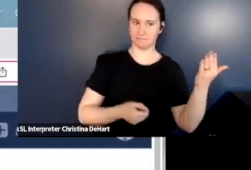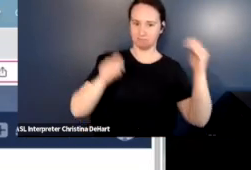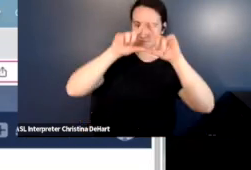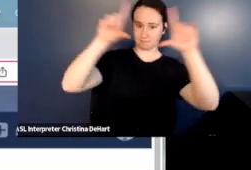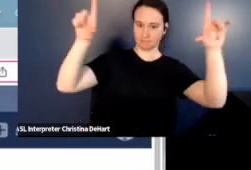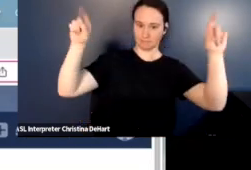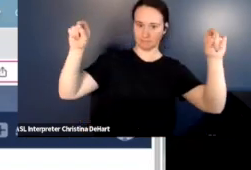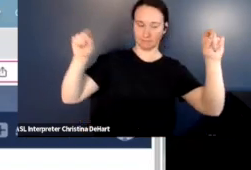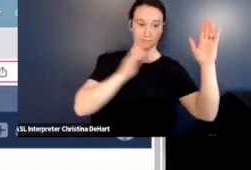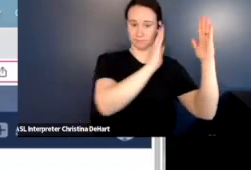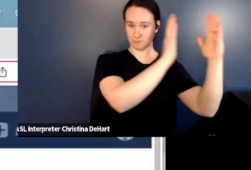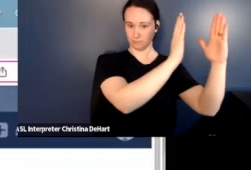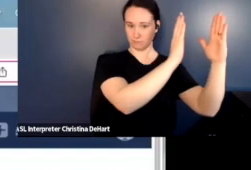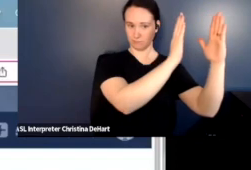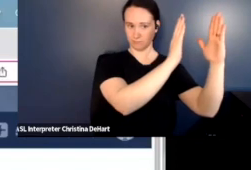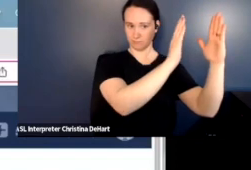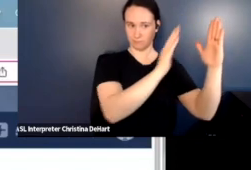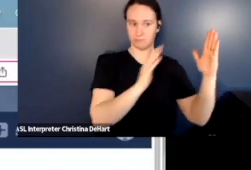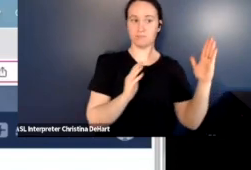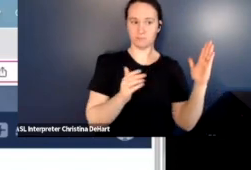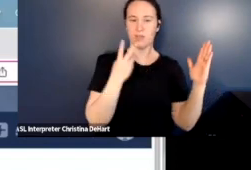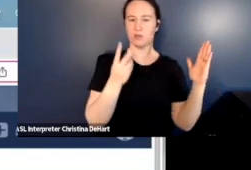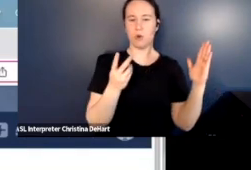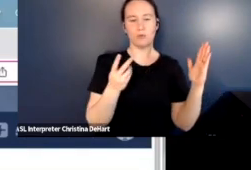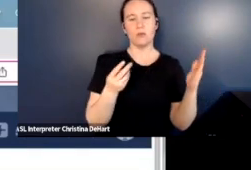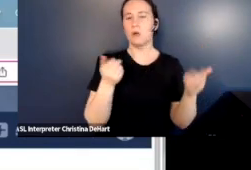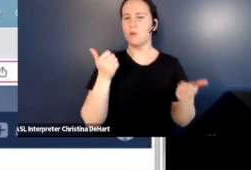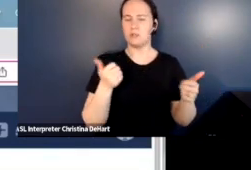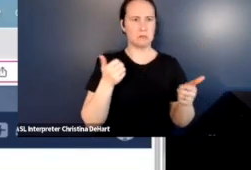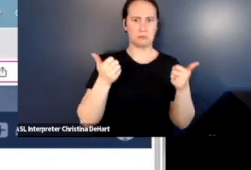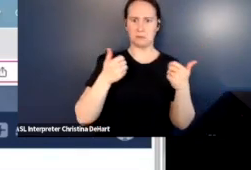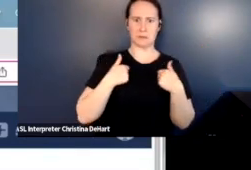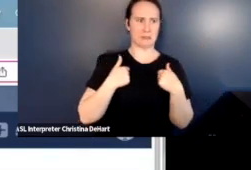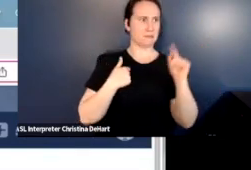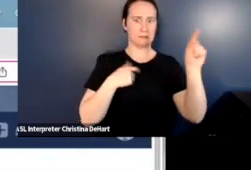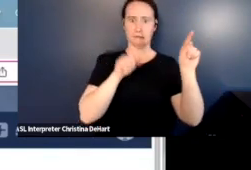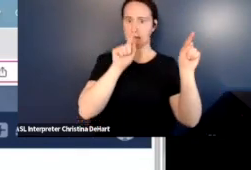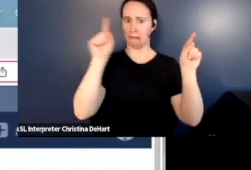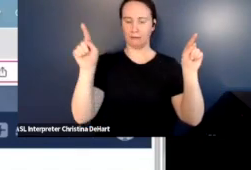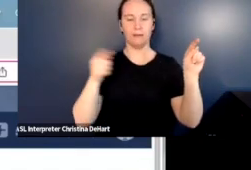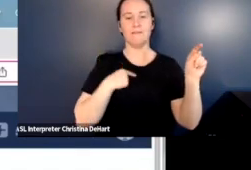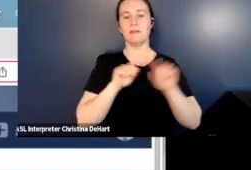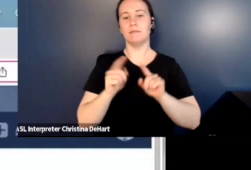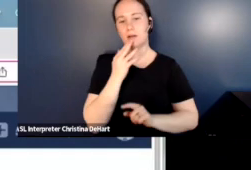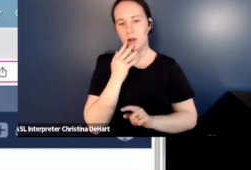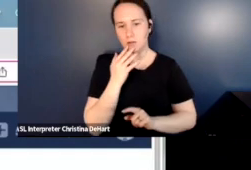the highlighted or focus tab also changes just to keep the data capture in sync.